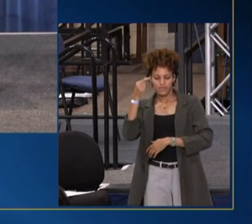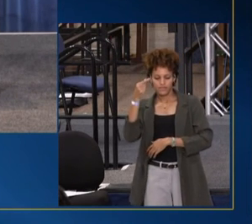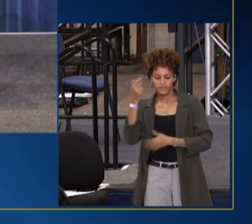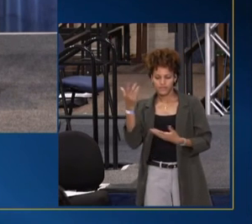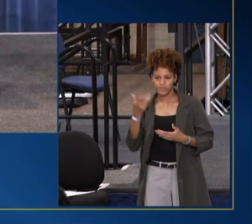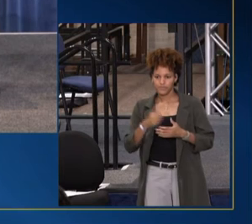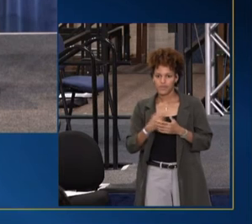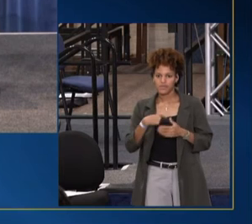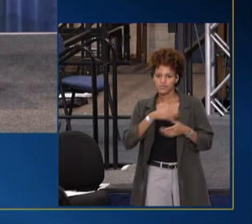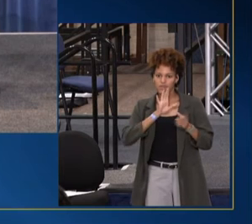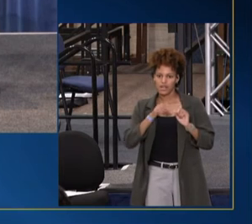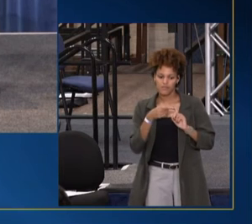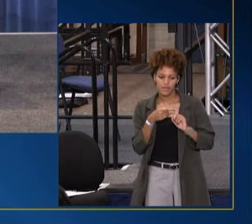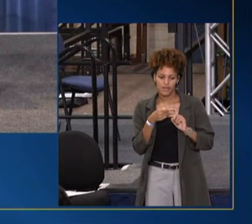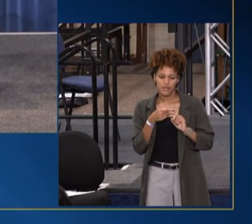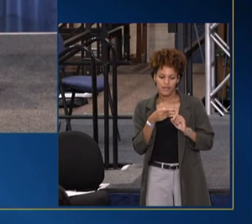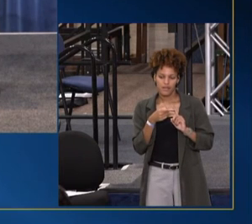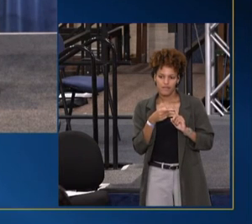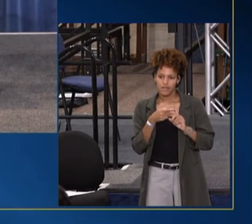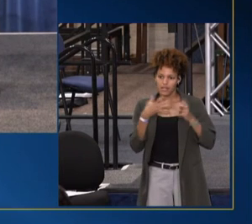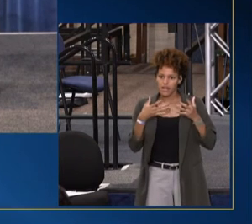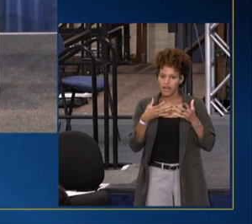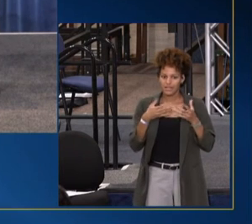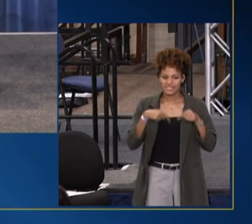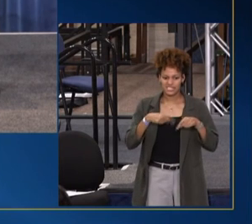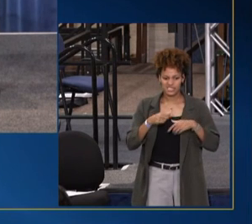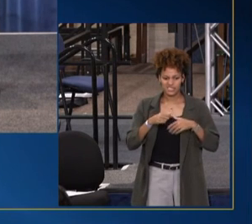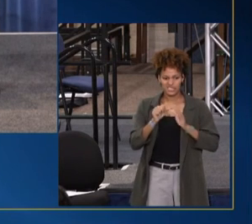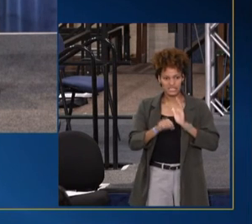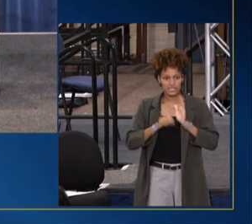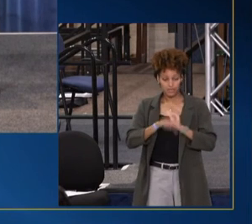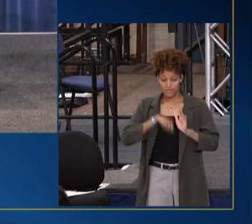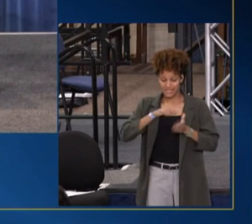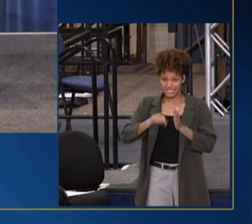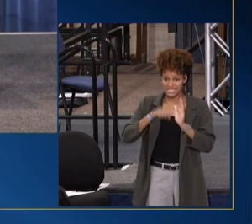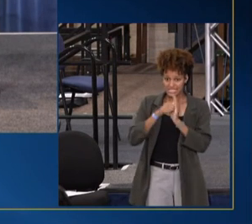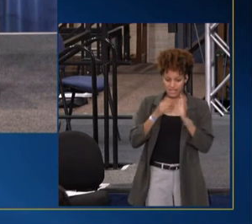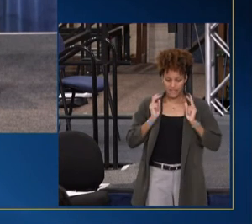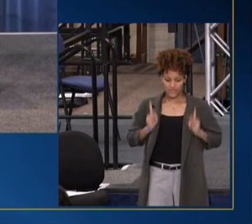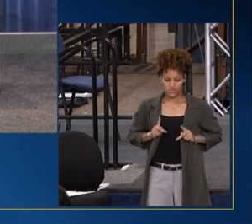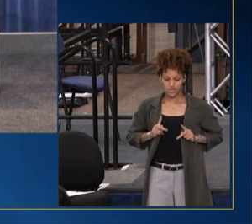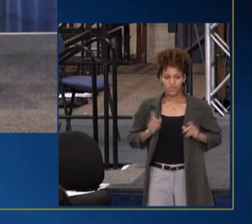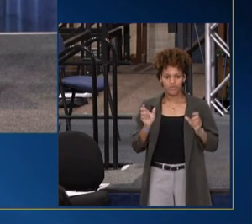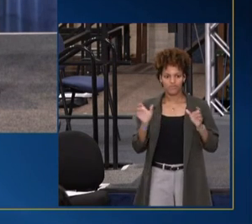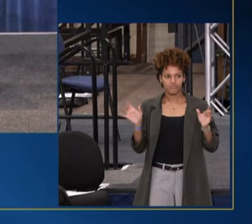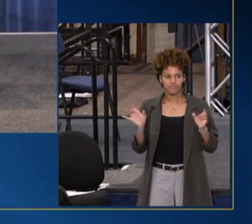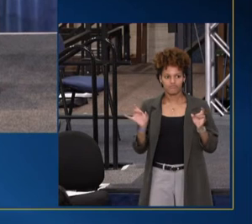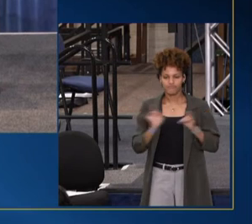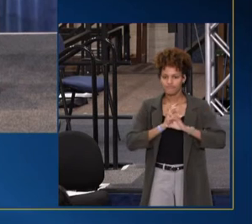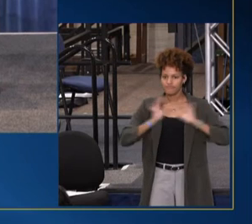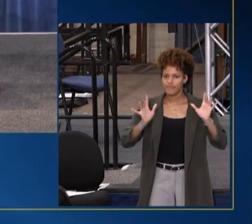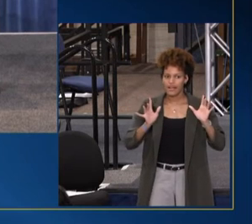we've been talking a lot this Pride season about the physical threats of violence that our community experiences